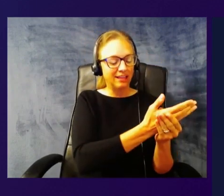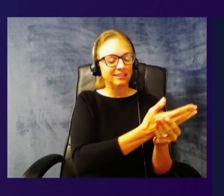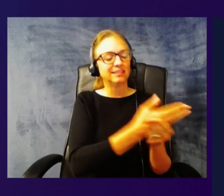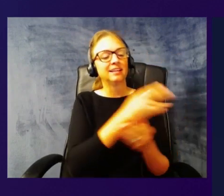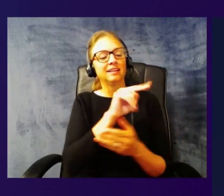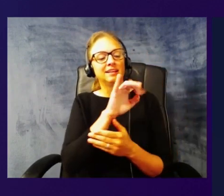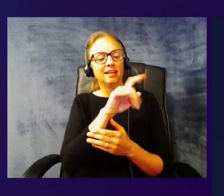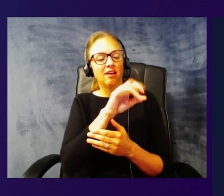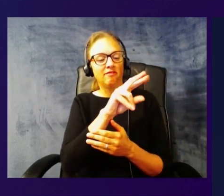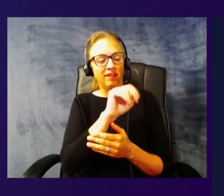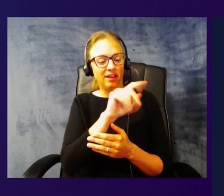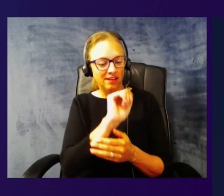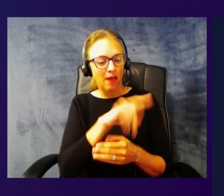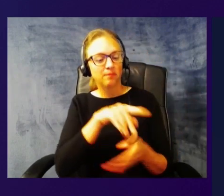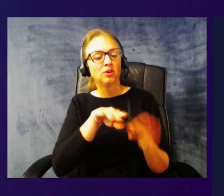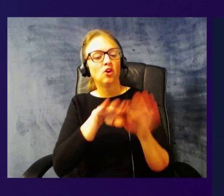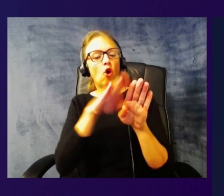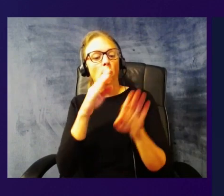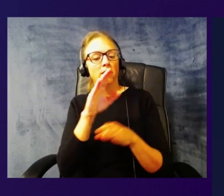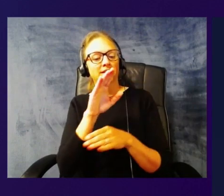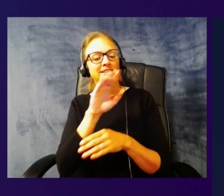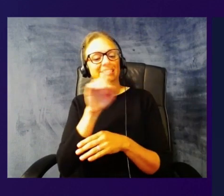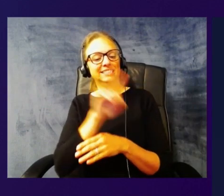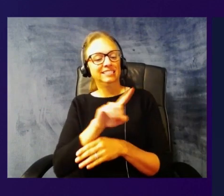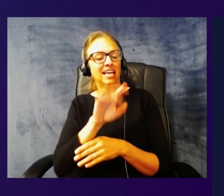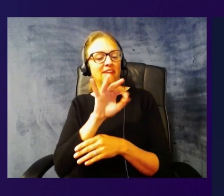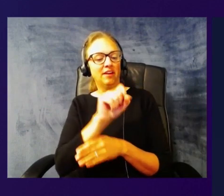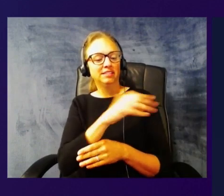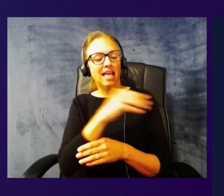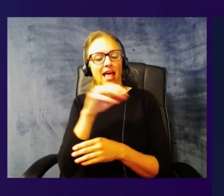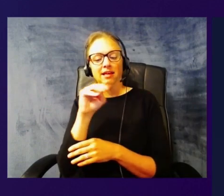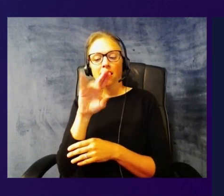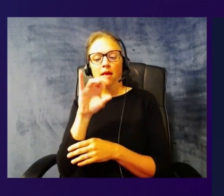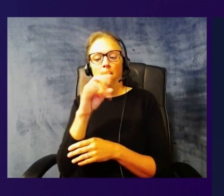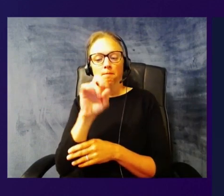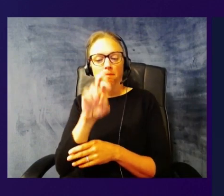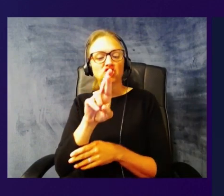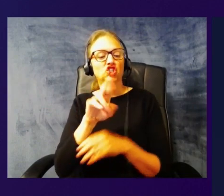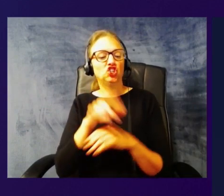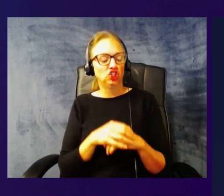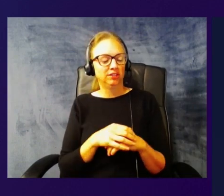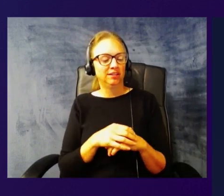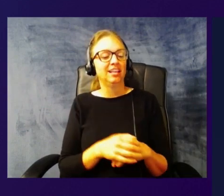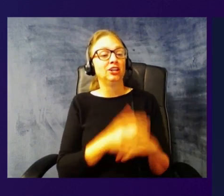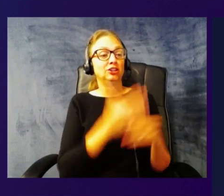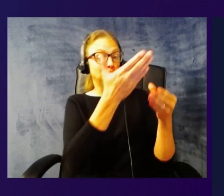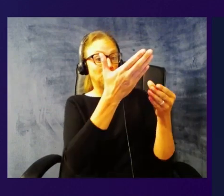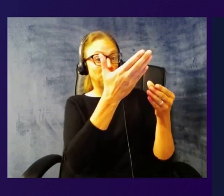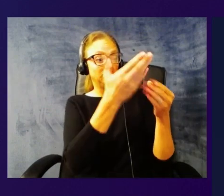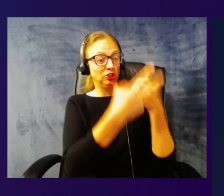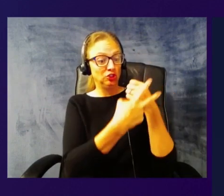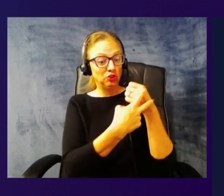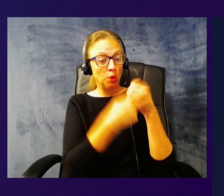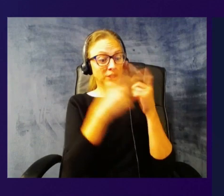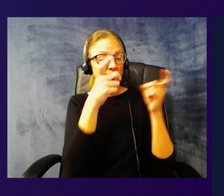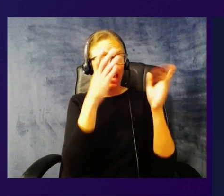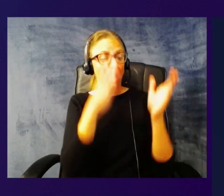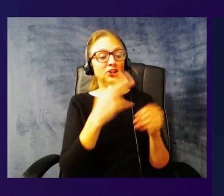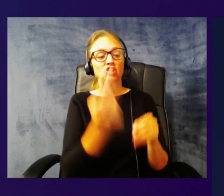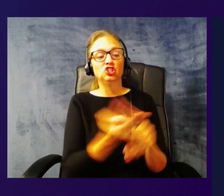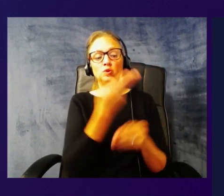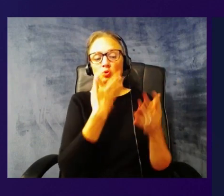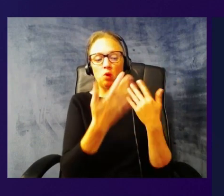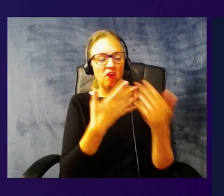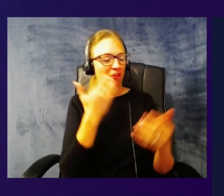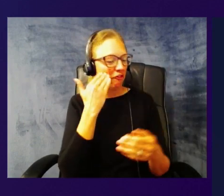ONTAP, OpenZFS, and Lustre, so that storage and application admins can use what they're familiar with. They